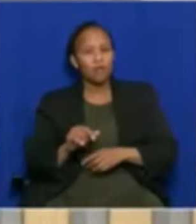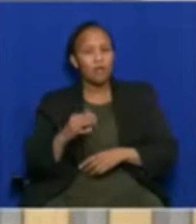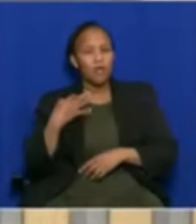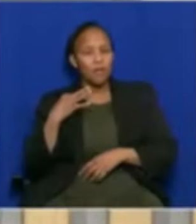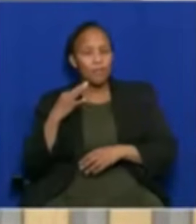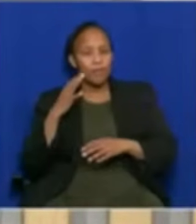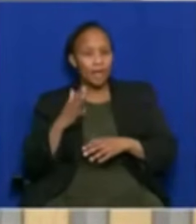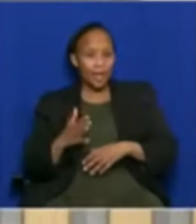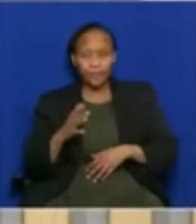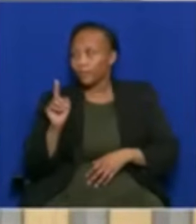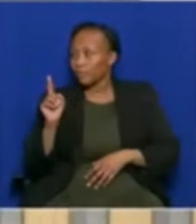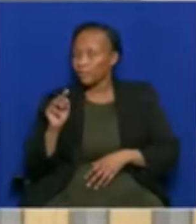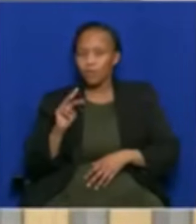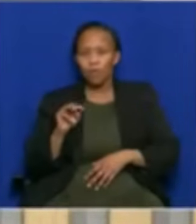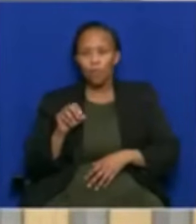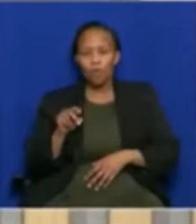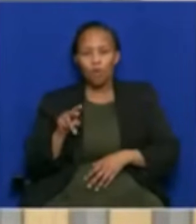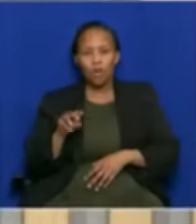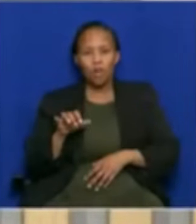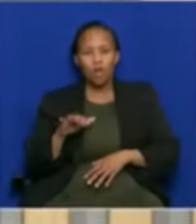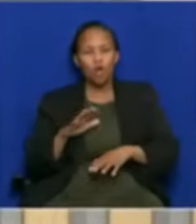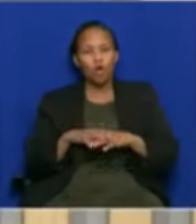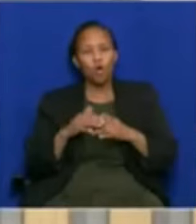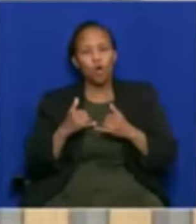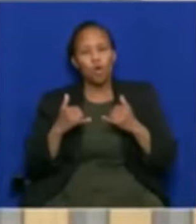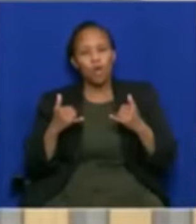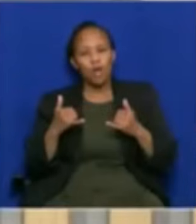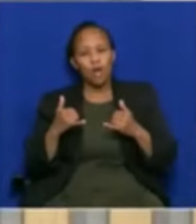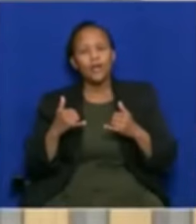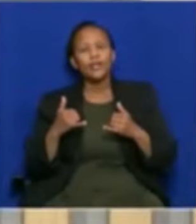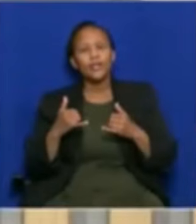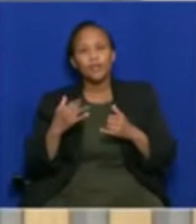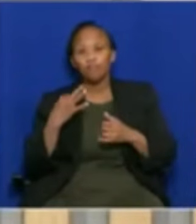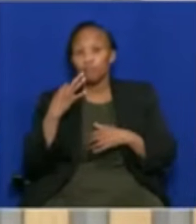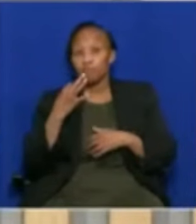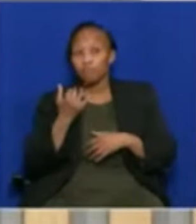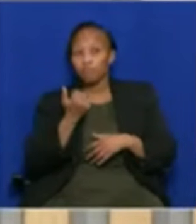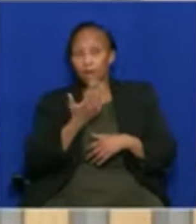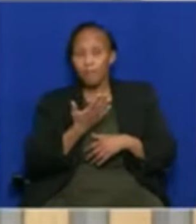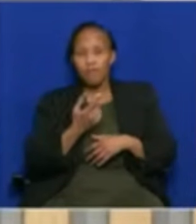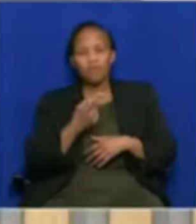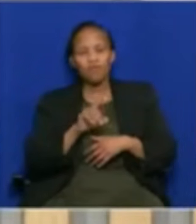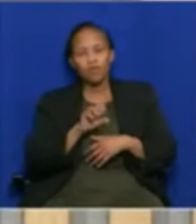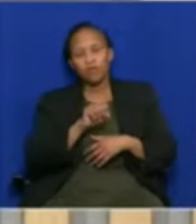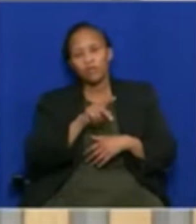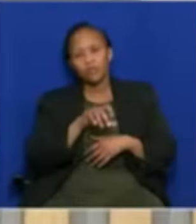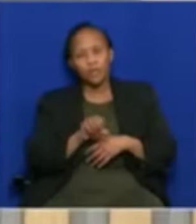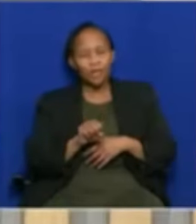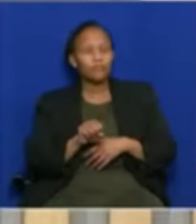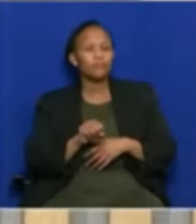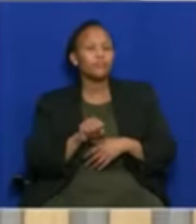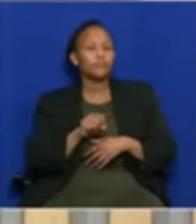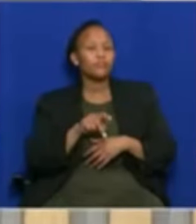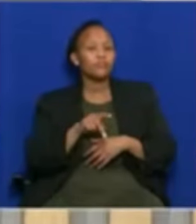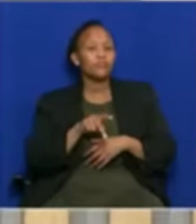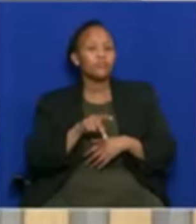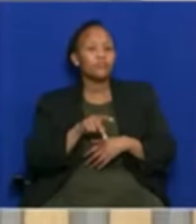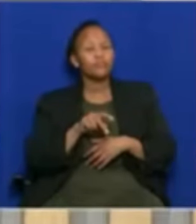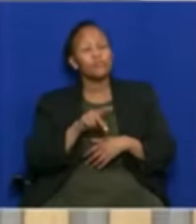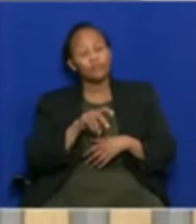an online application in the South African Police e-vetting system for top security clearance with reference that and that. This